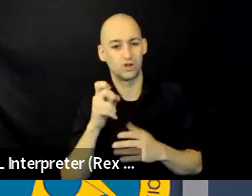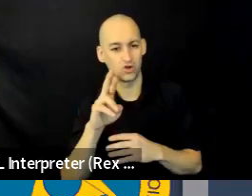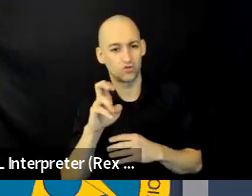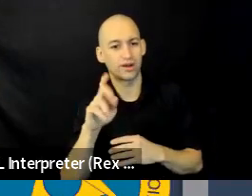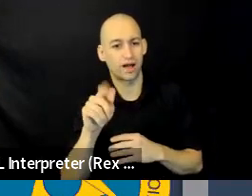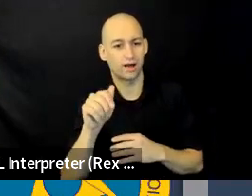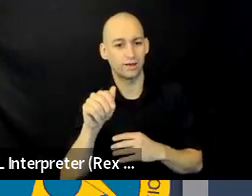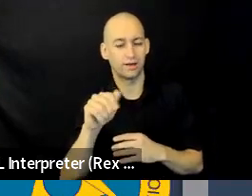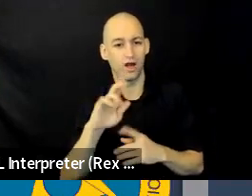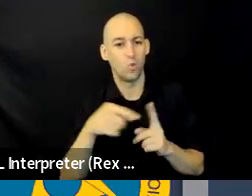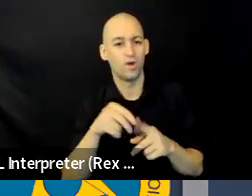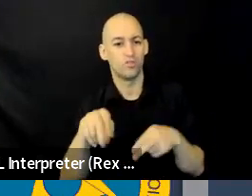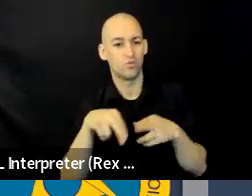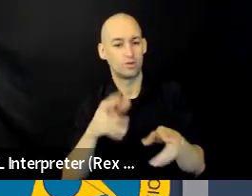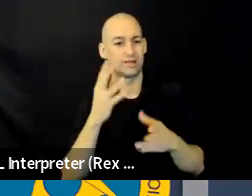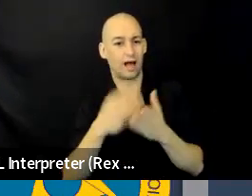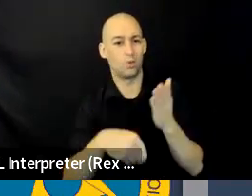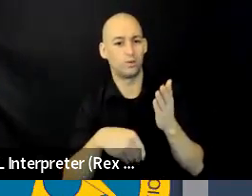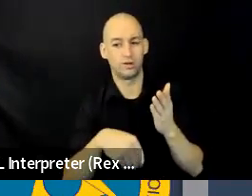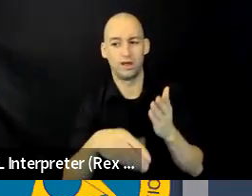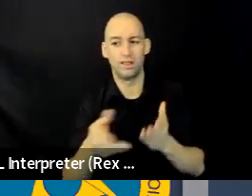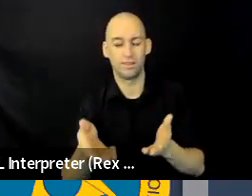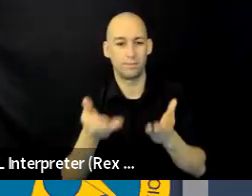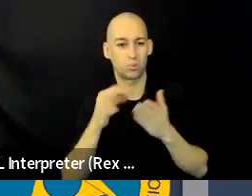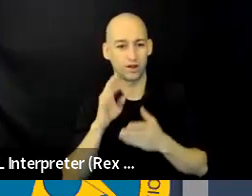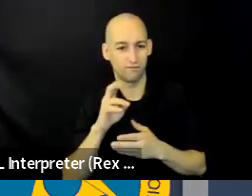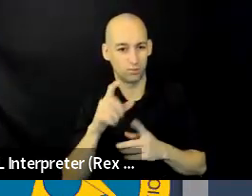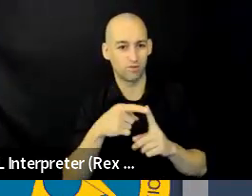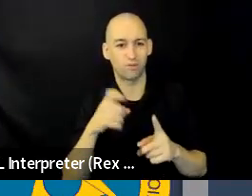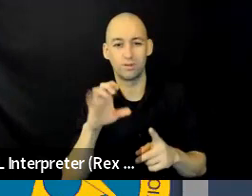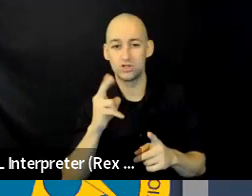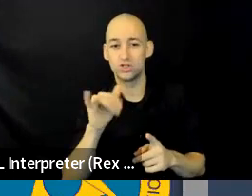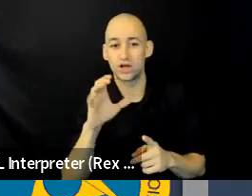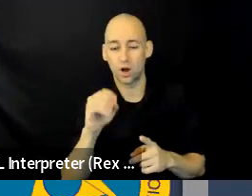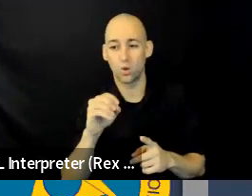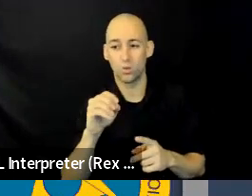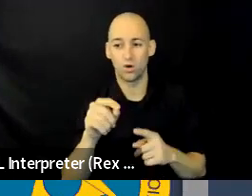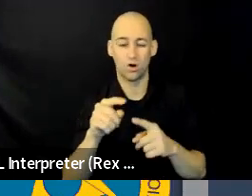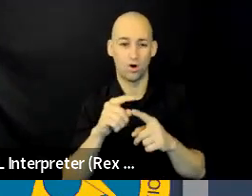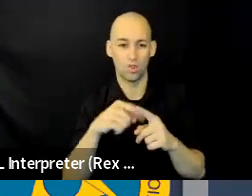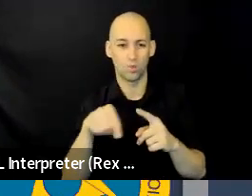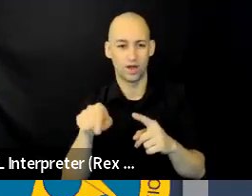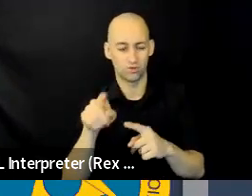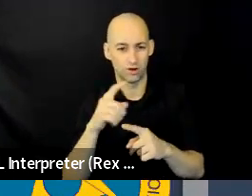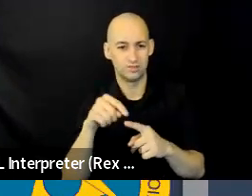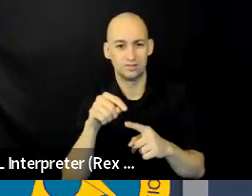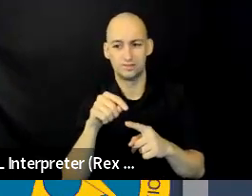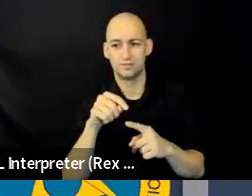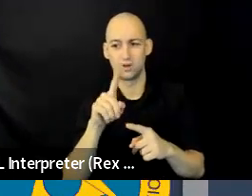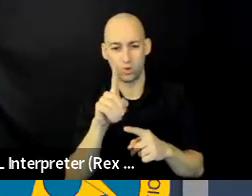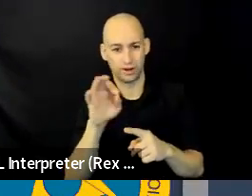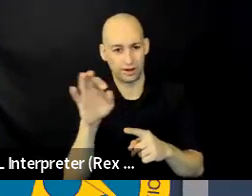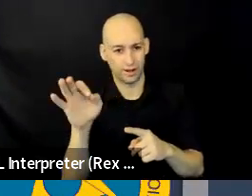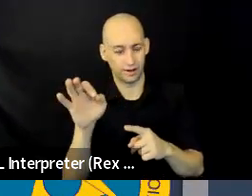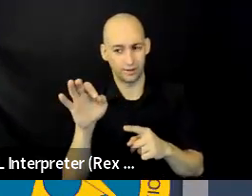So when the road is out, they bring fuel from Chico all the way across